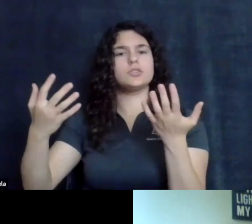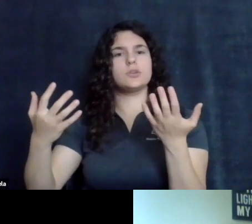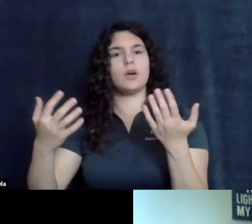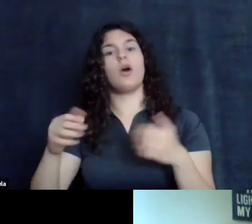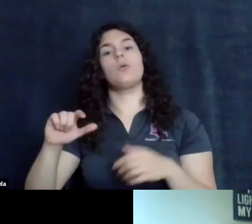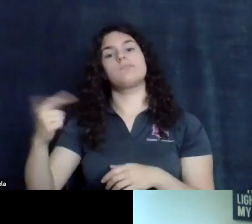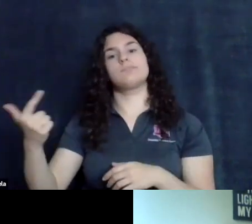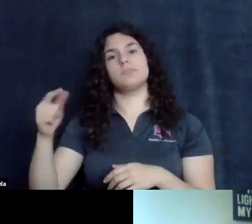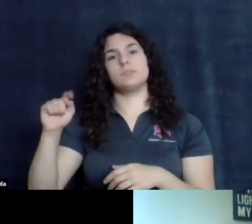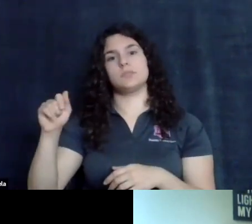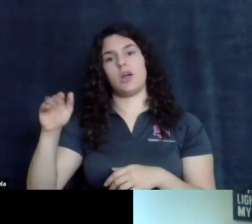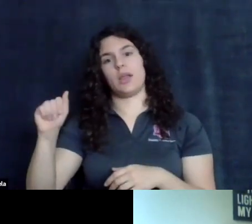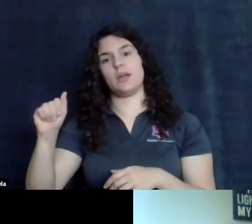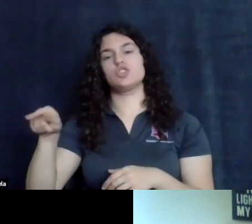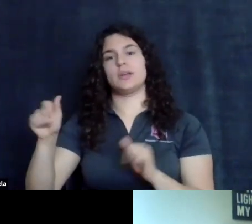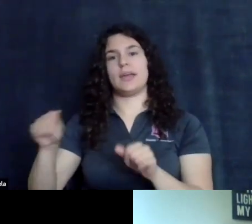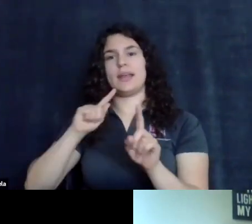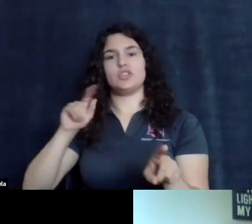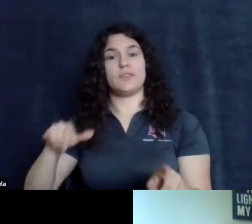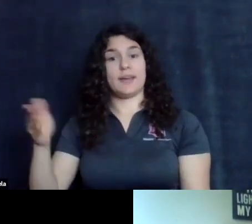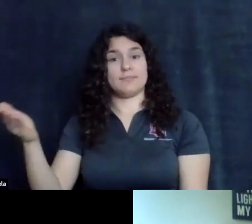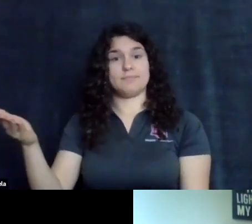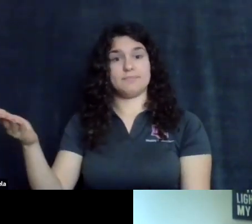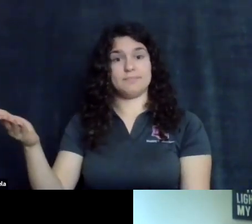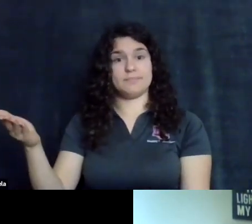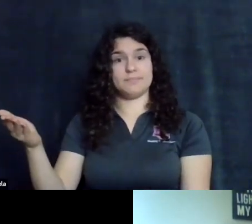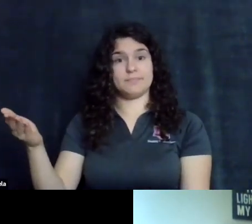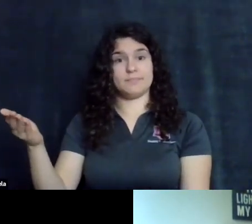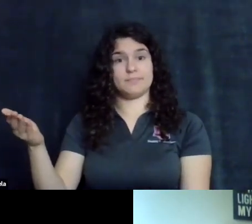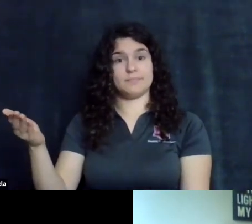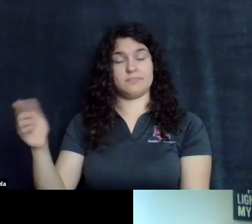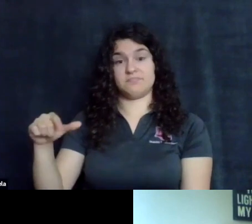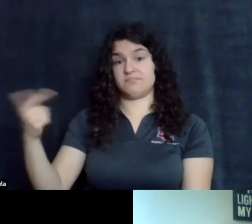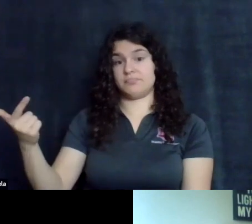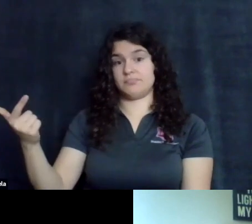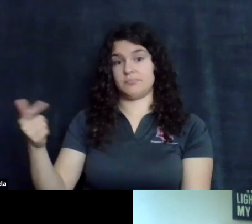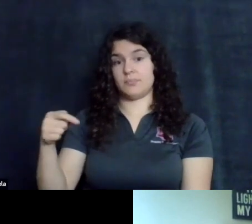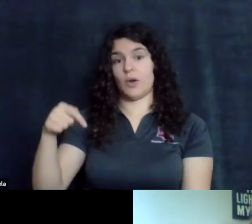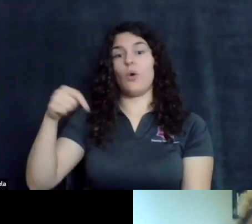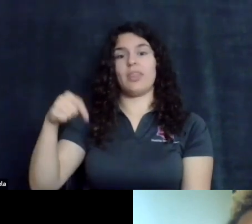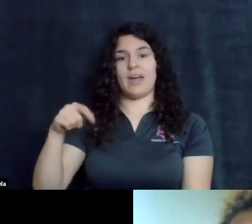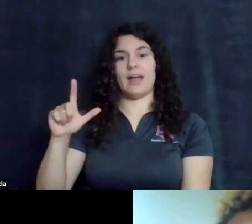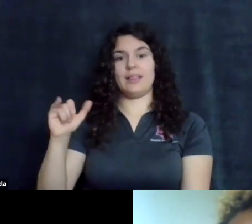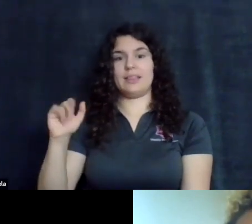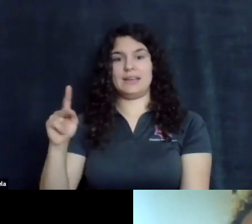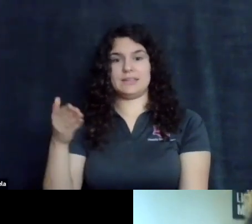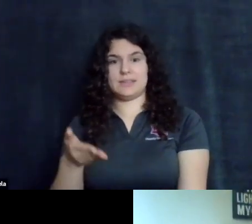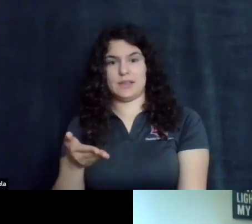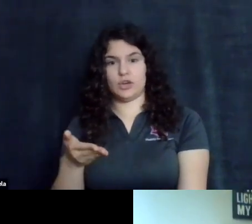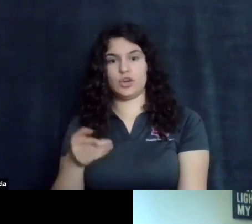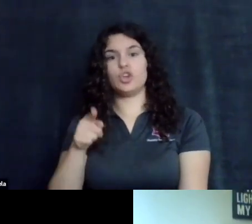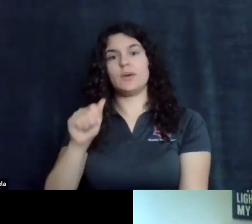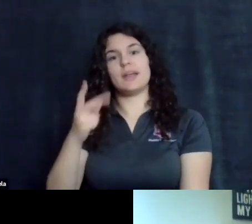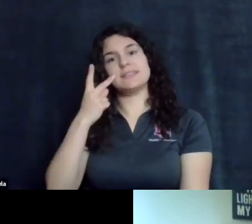Talia Polanco who's able to answer that. And what'd you say, Talia? Let's see, the link is below. You can check